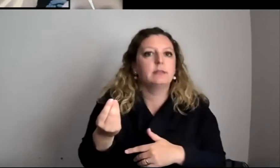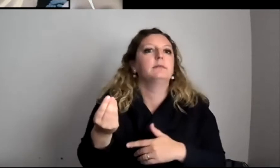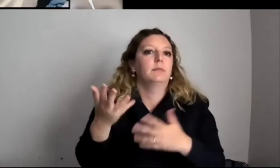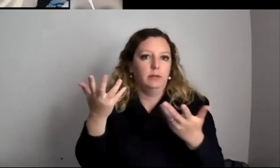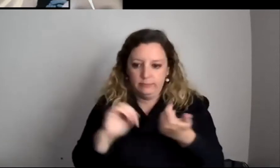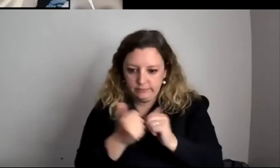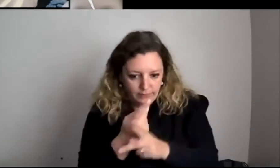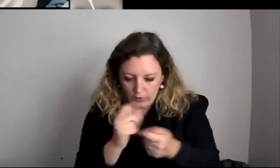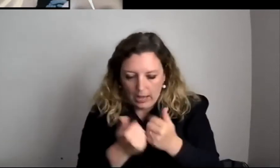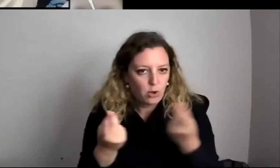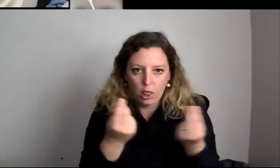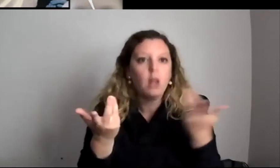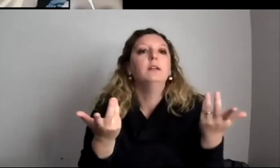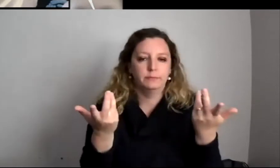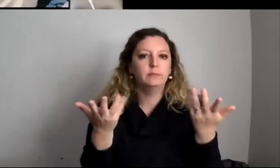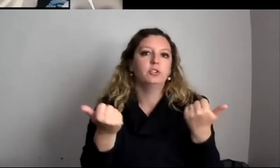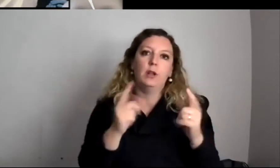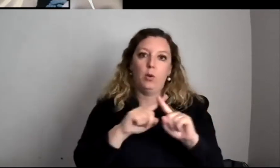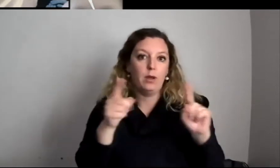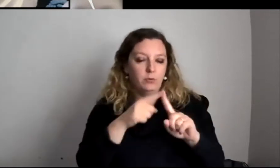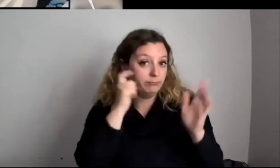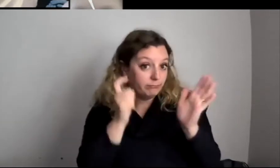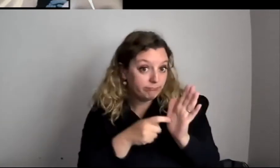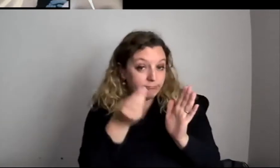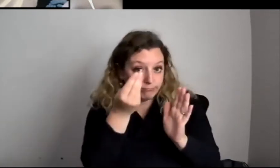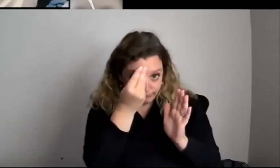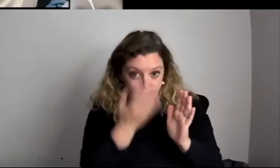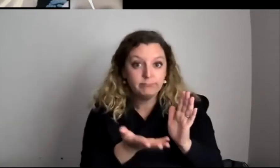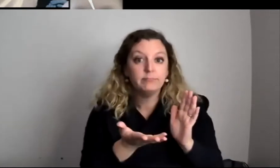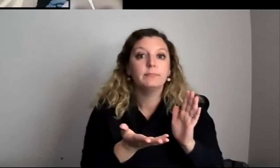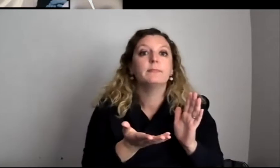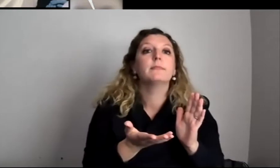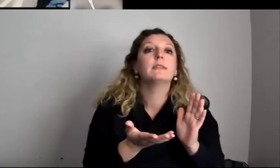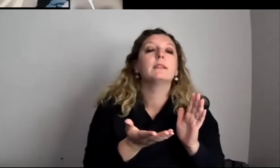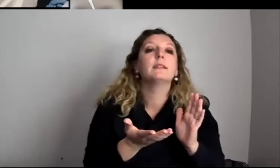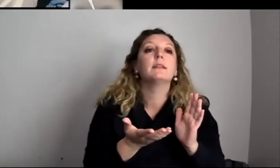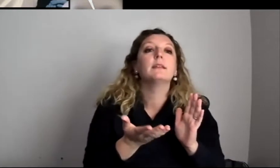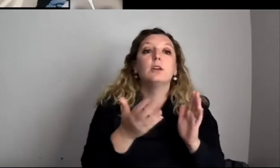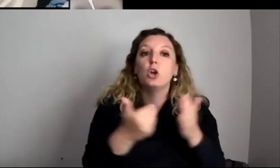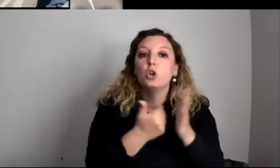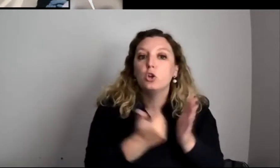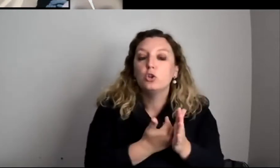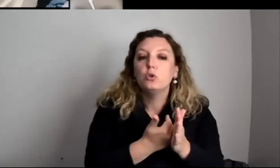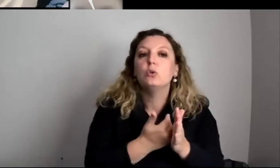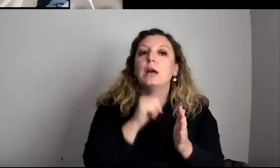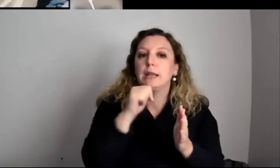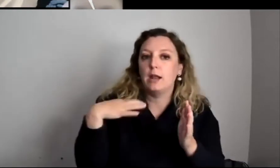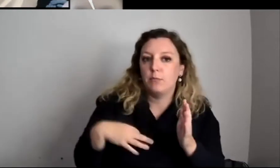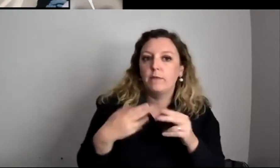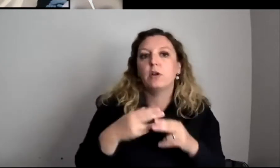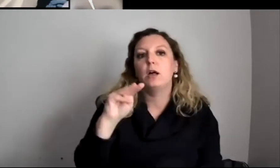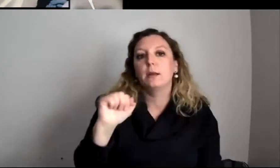here stateside. But I just want to give a quick shout out because there's a new nonprofit called